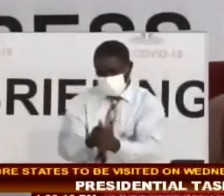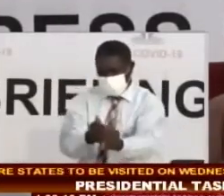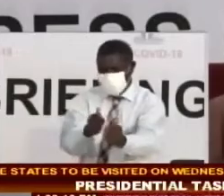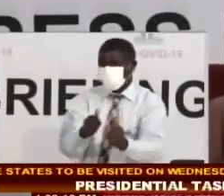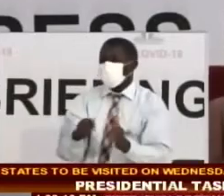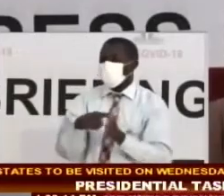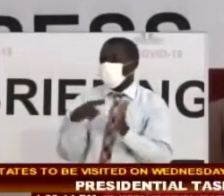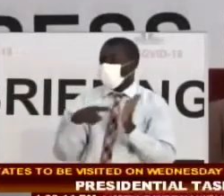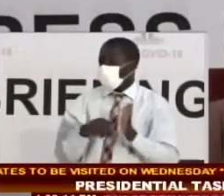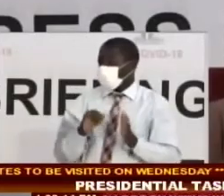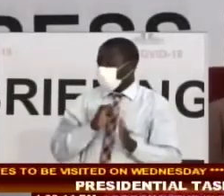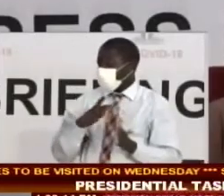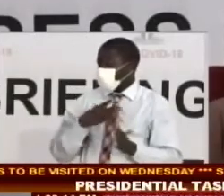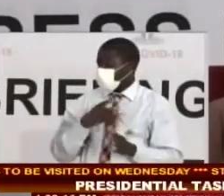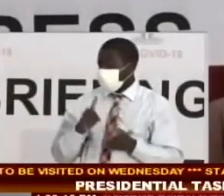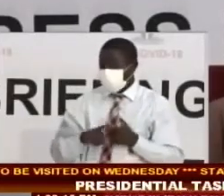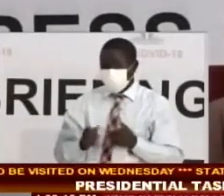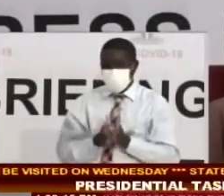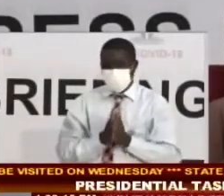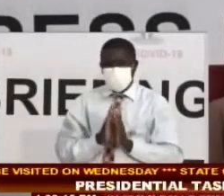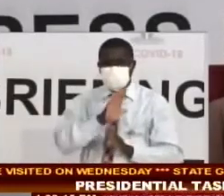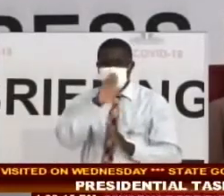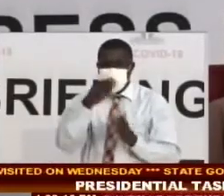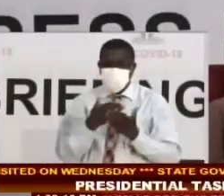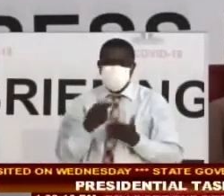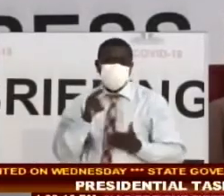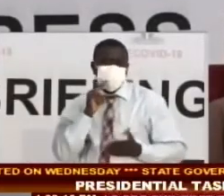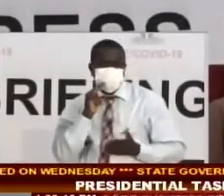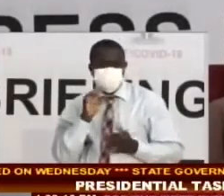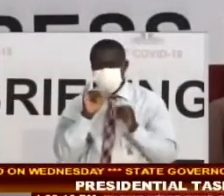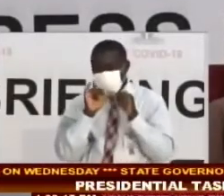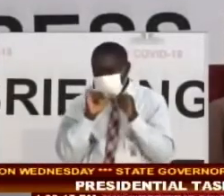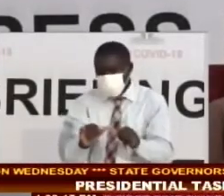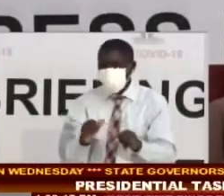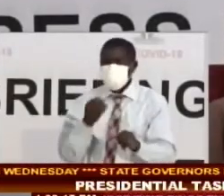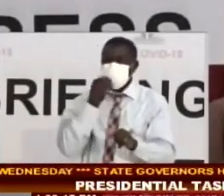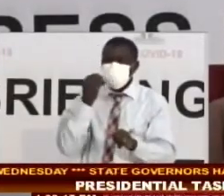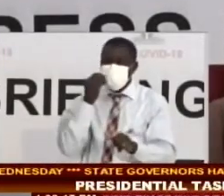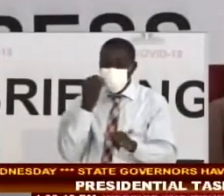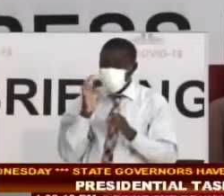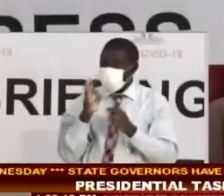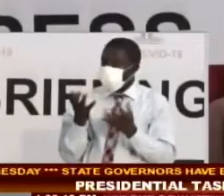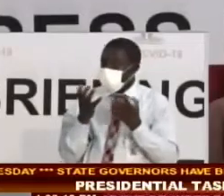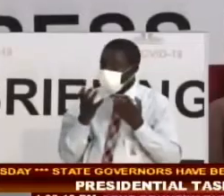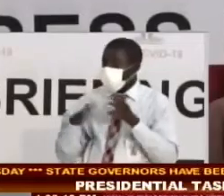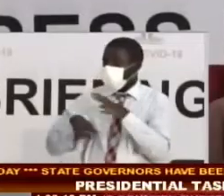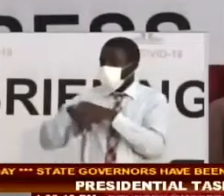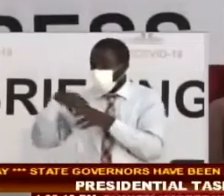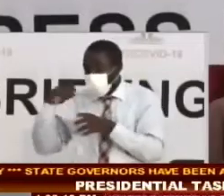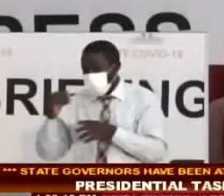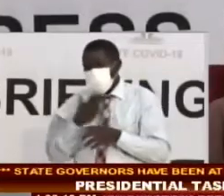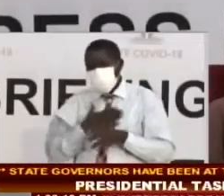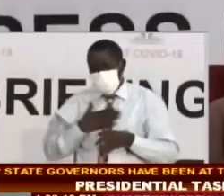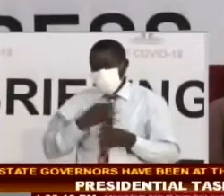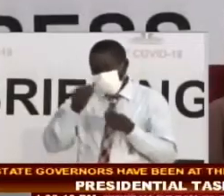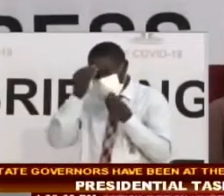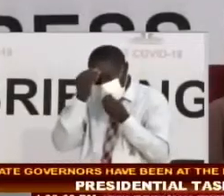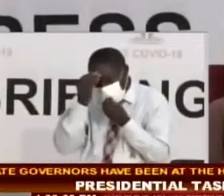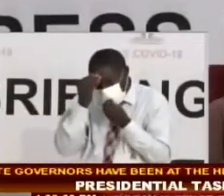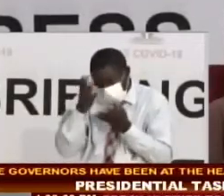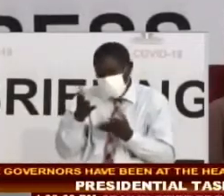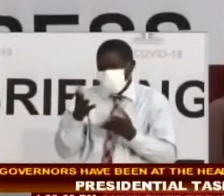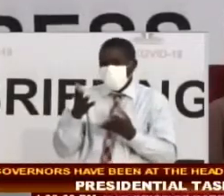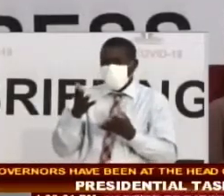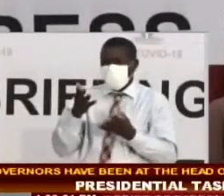would like to urge Nigerians to please stay at home. If you do have to come out, please ensure that you respect